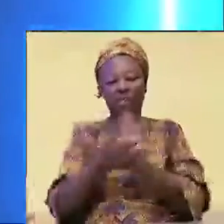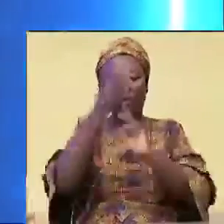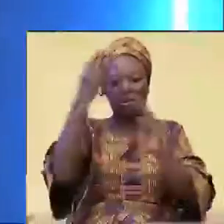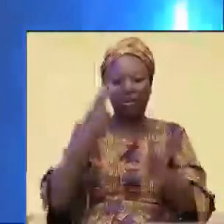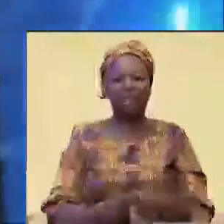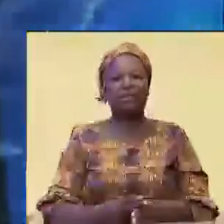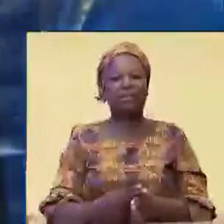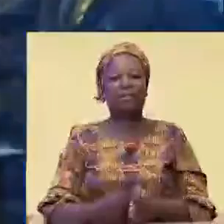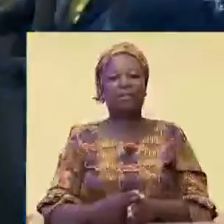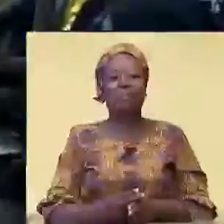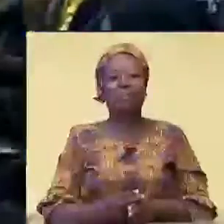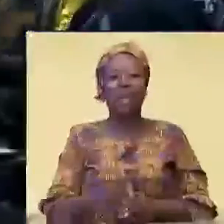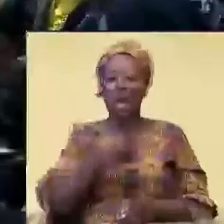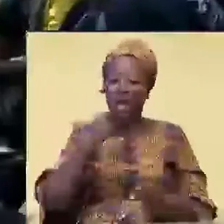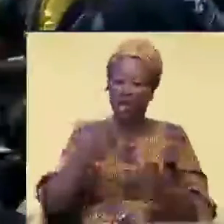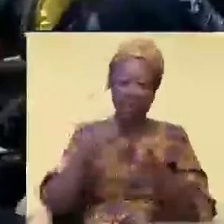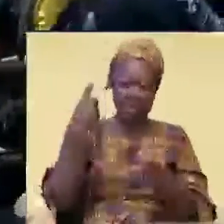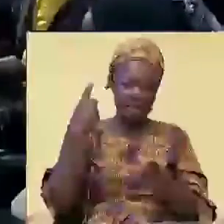away.